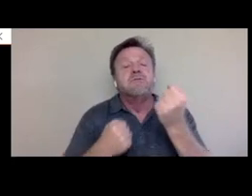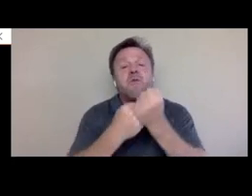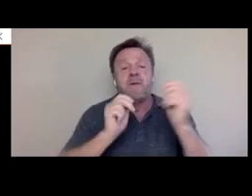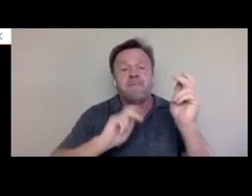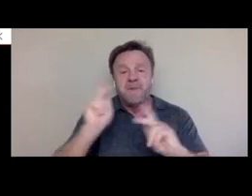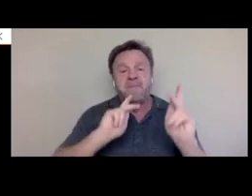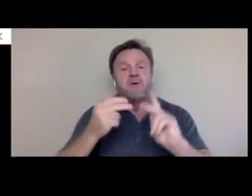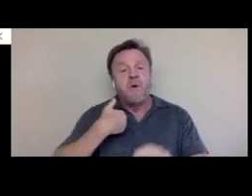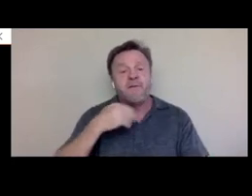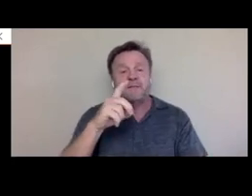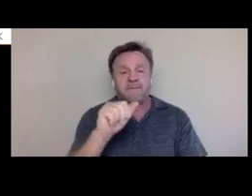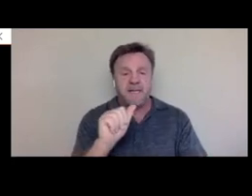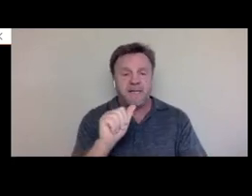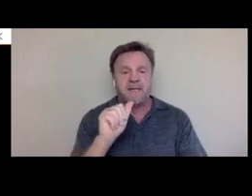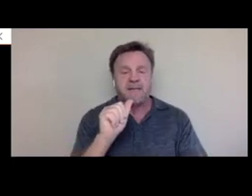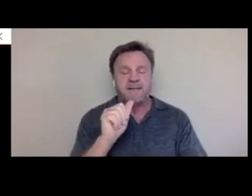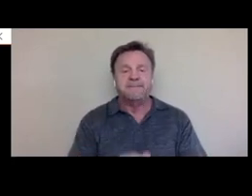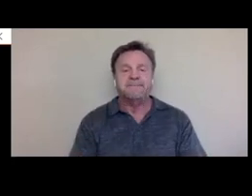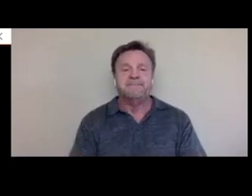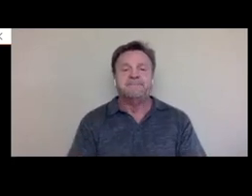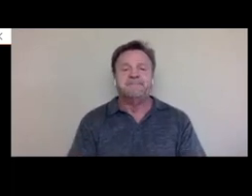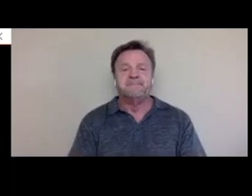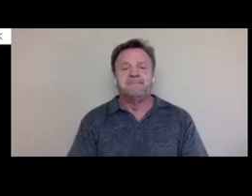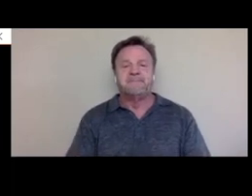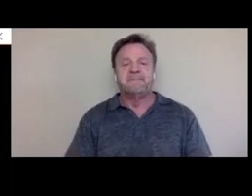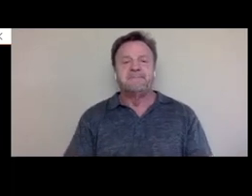with disabilities. Next slide, please.